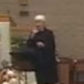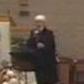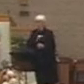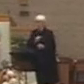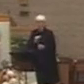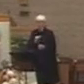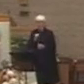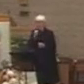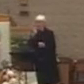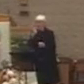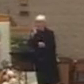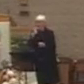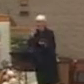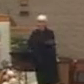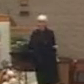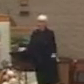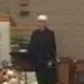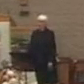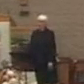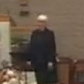and you didn't say anything."